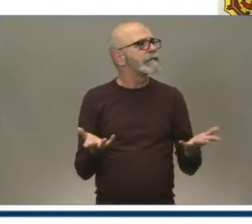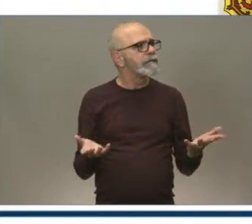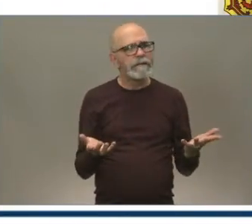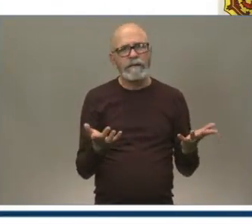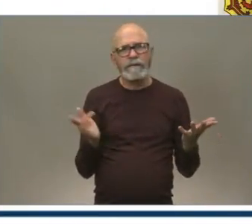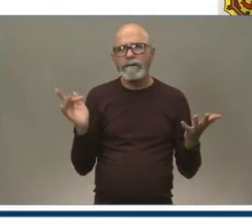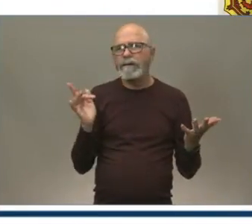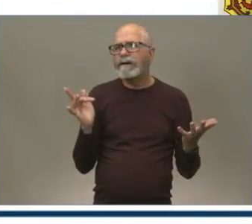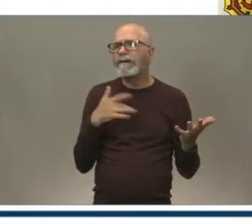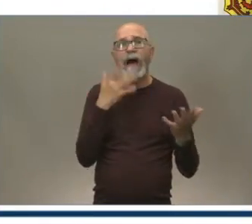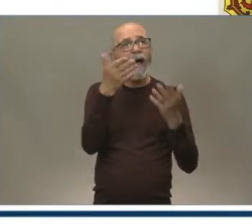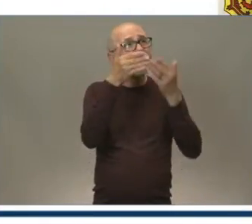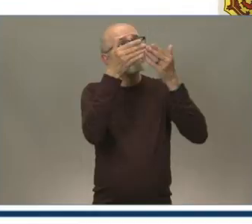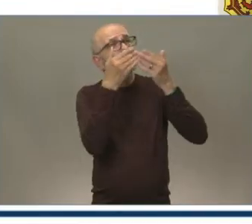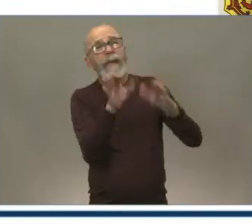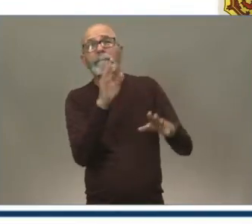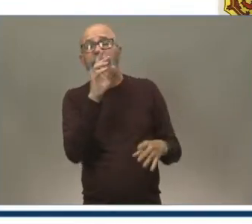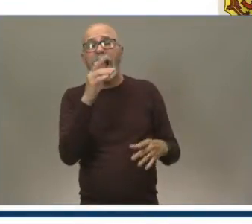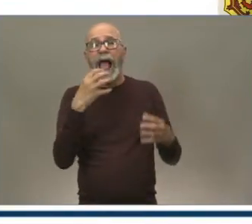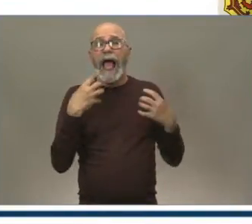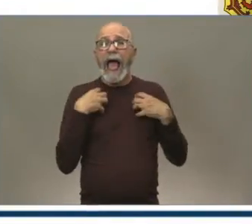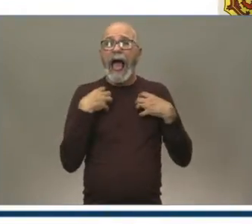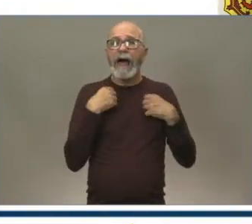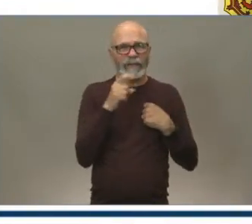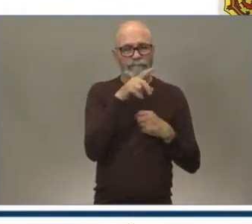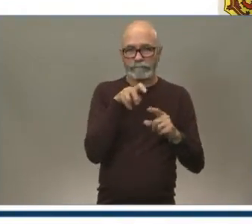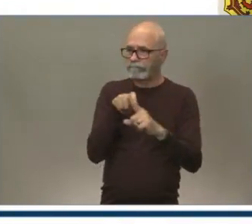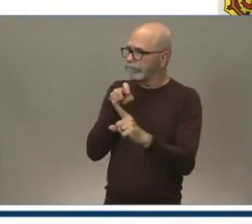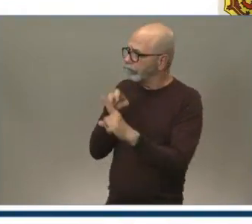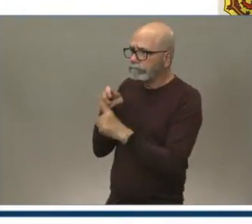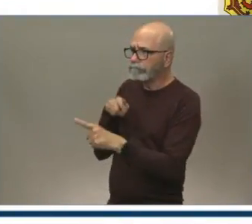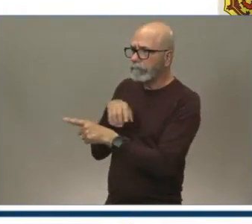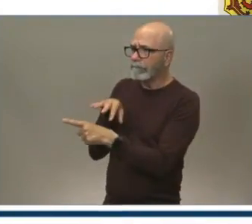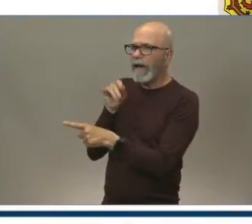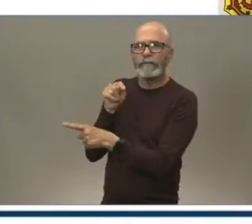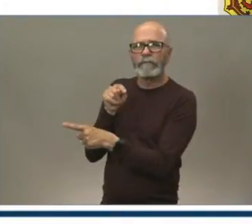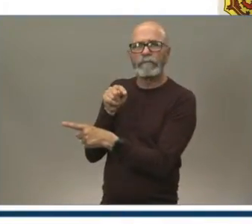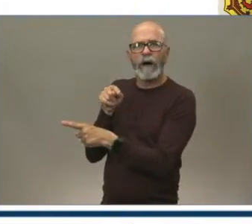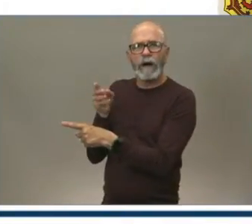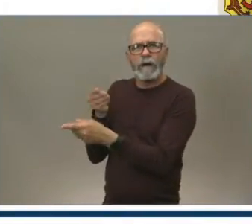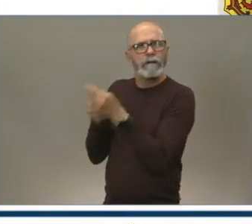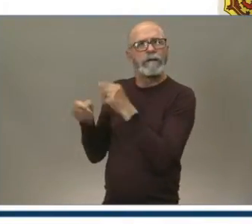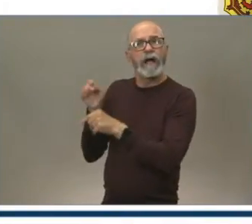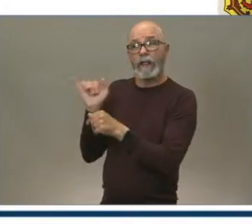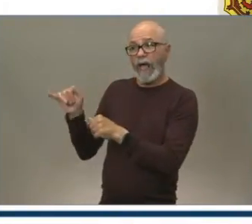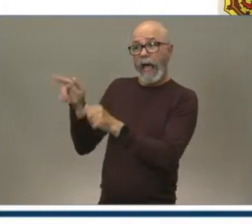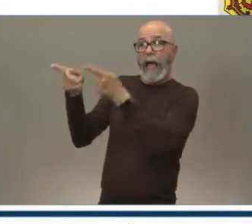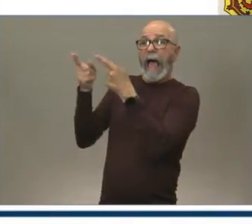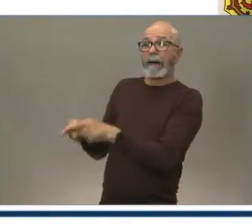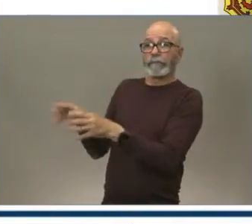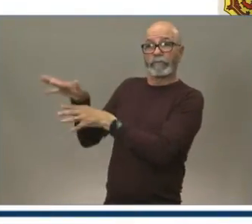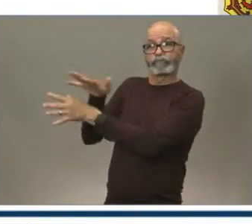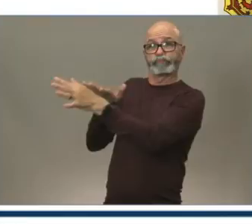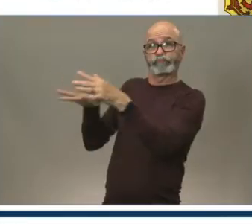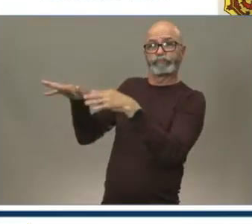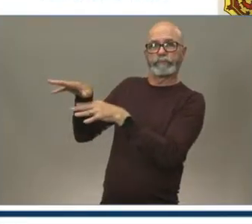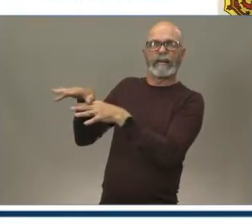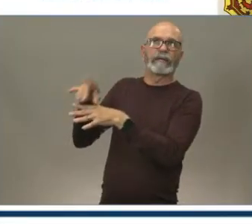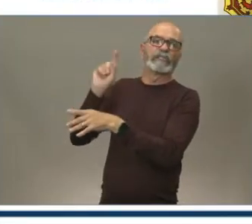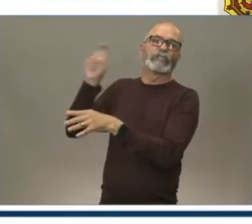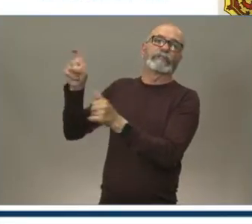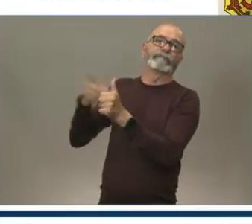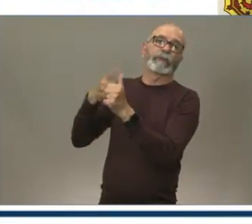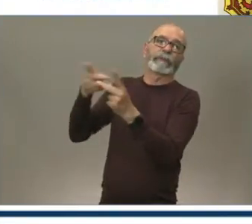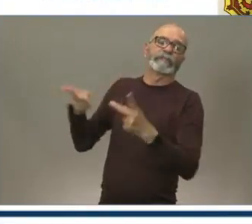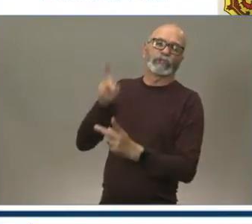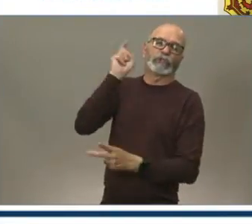when you learn through contact tracing that there were events that shouldn't have happened or people violating public health